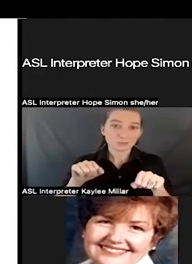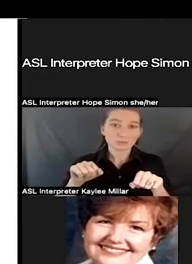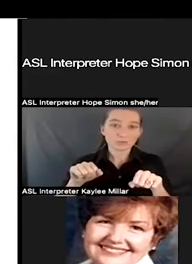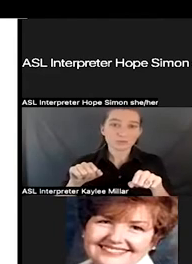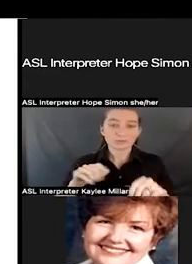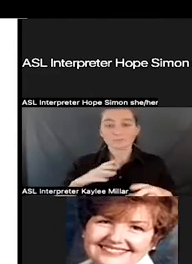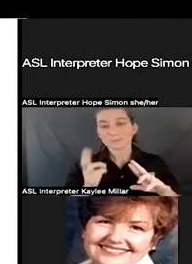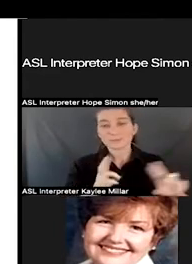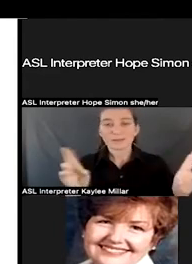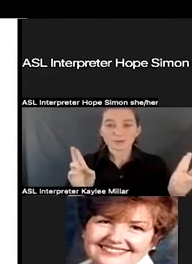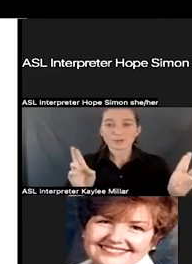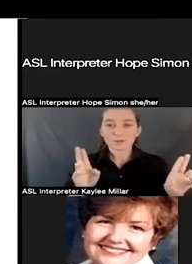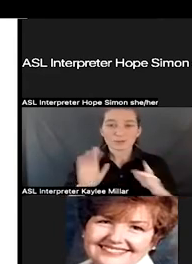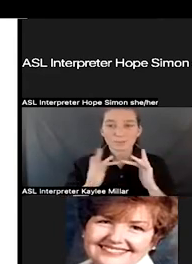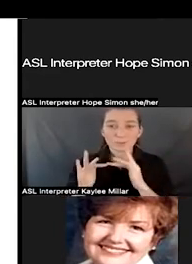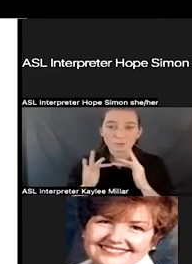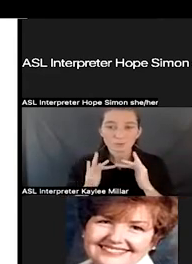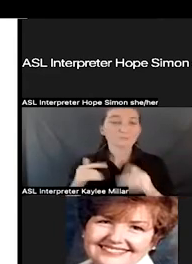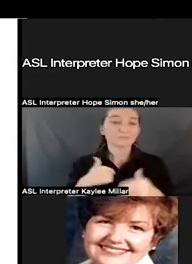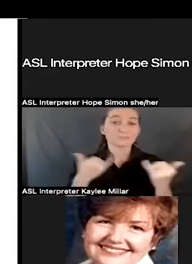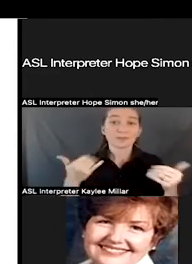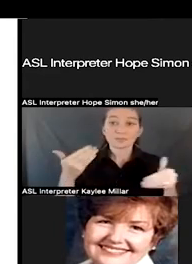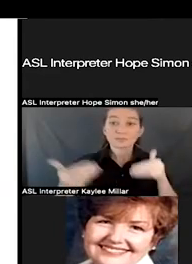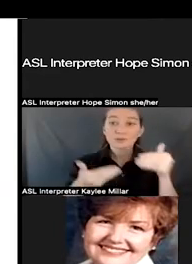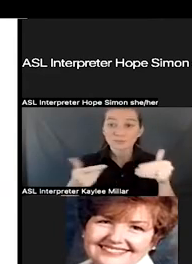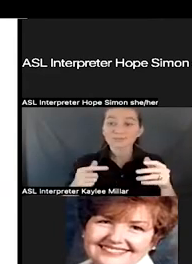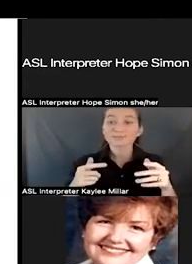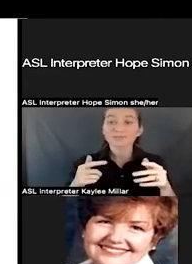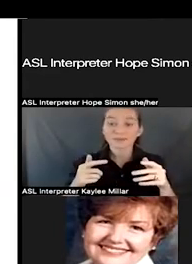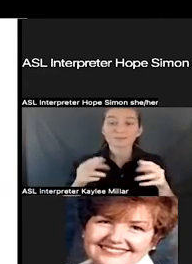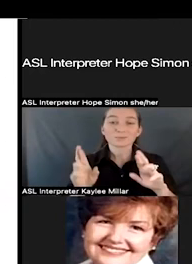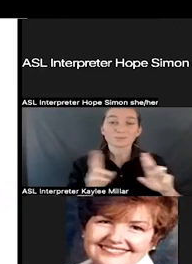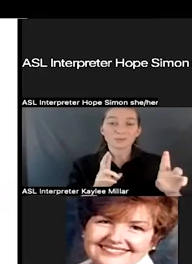and we're in the process of putting together a webinar for